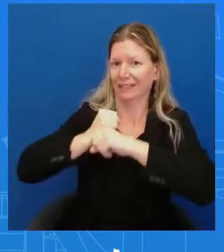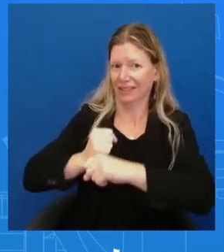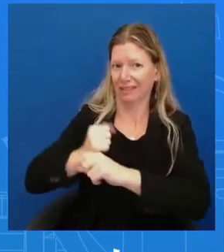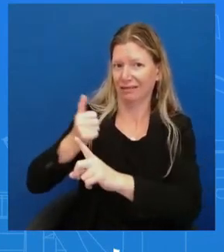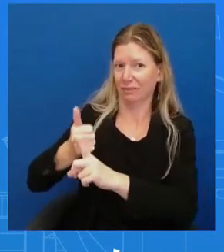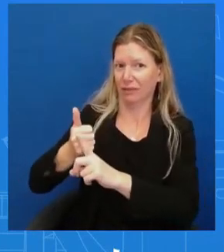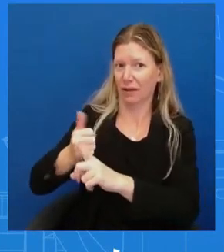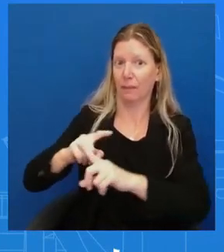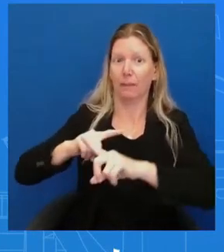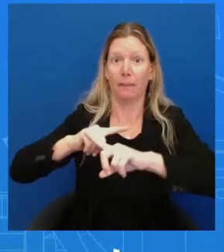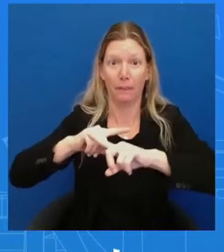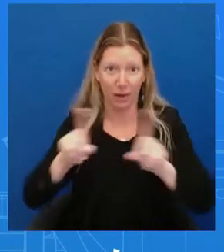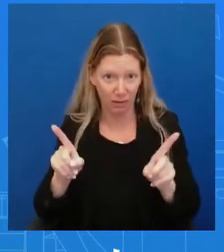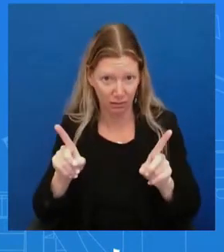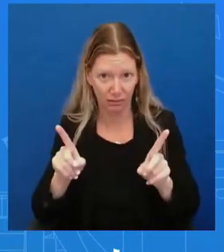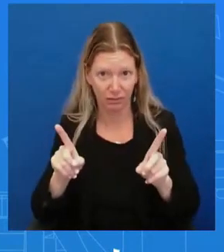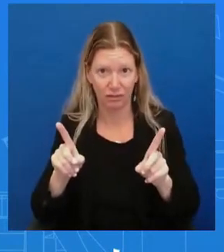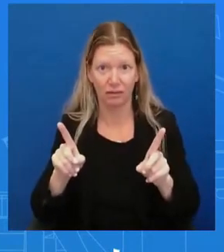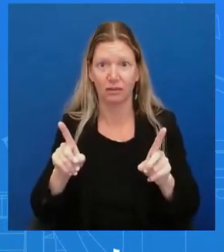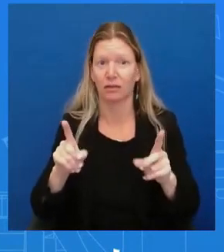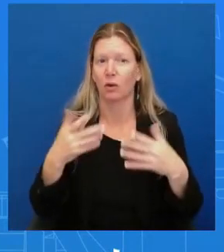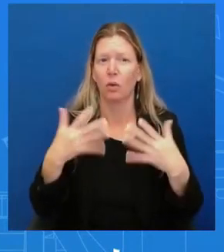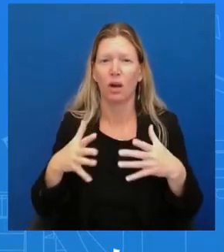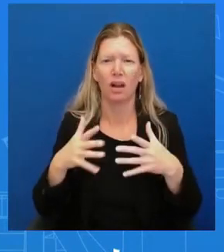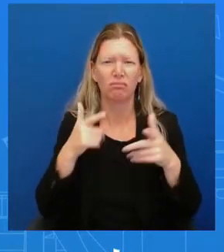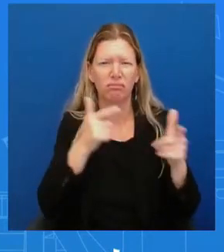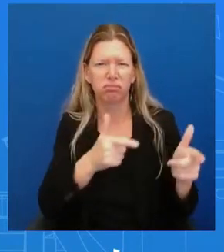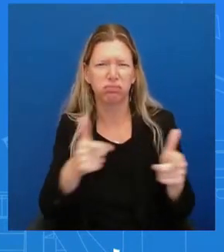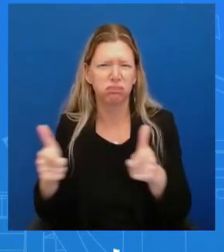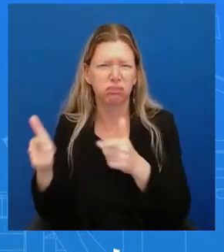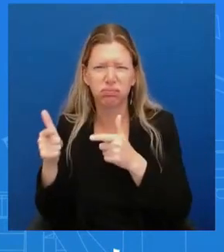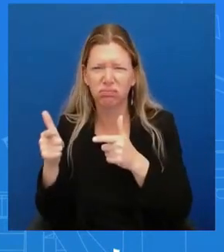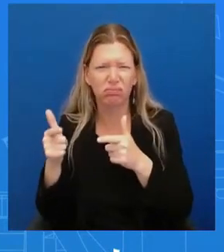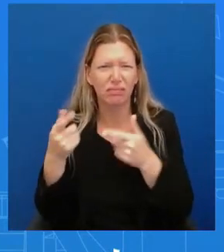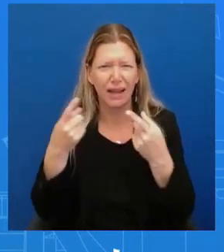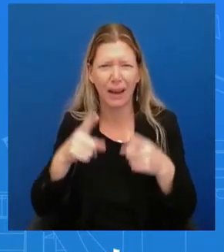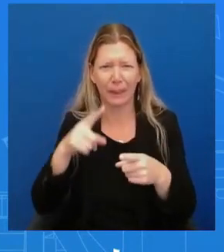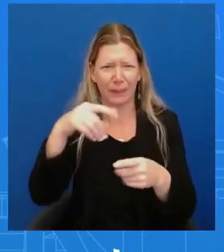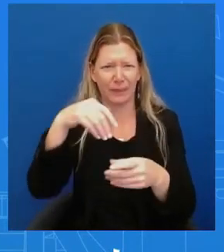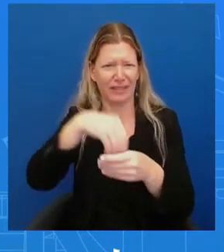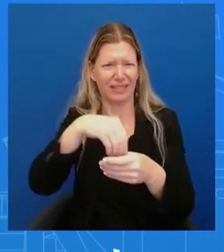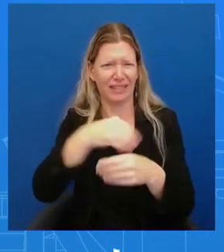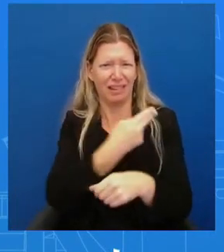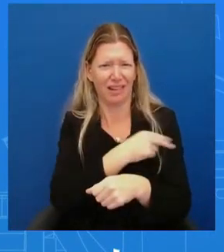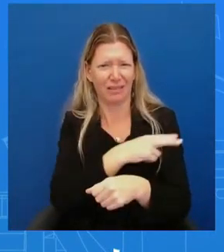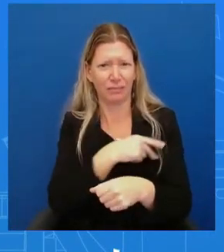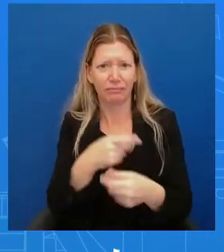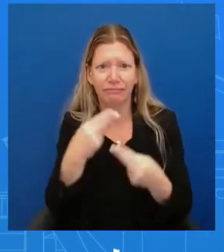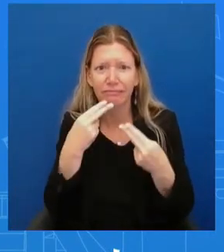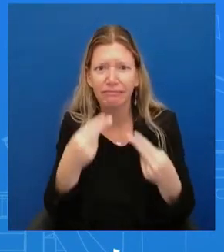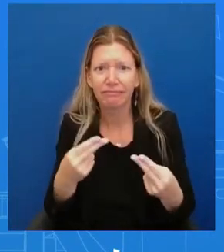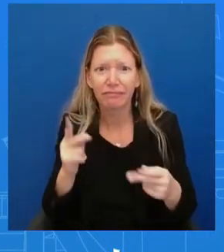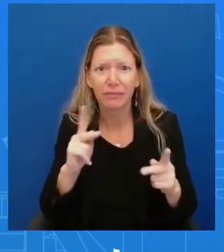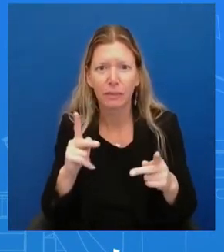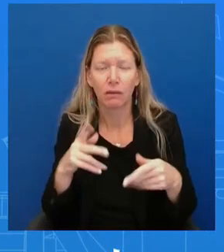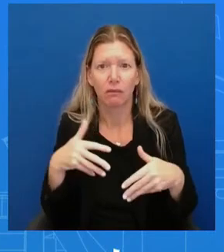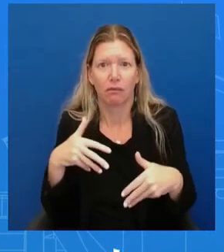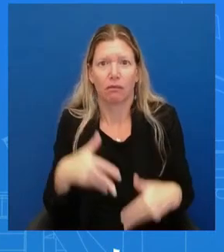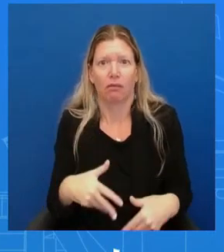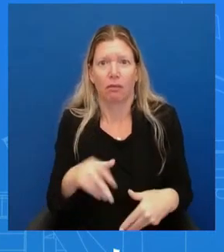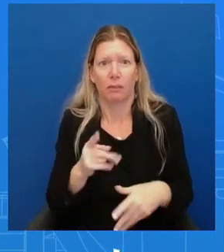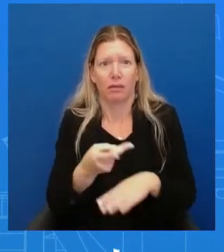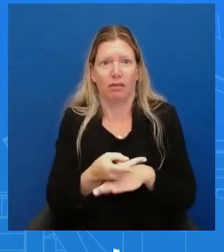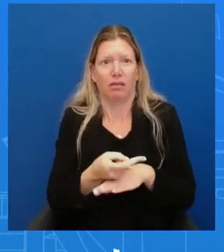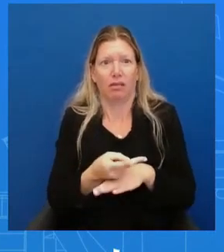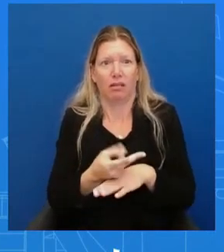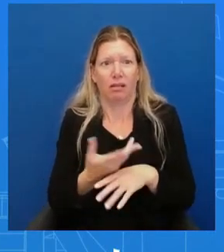firefights in a hospital where innocent people, helpless people seeking medical care are caught in a crossfire. We don't